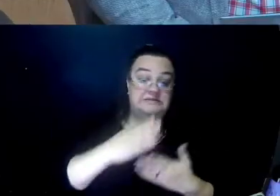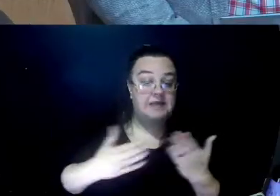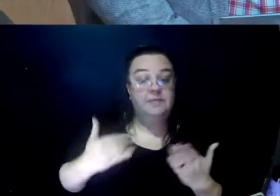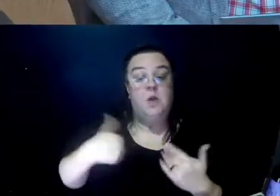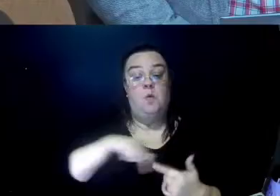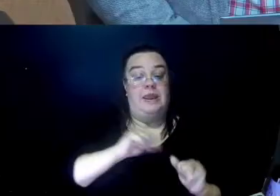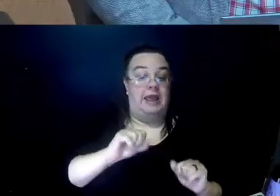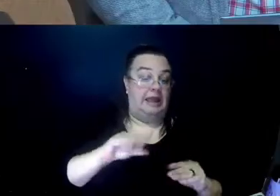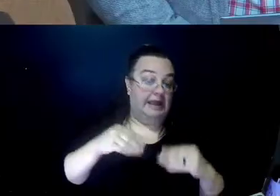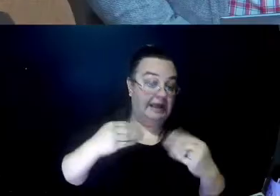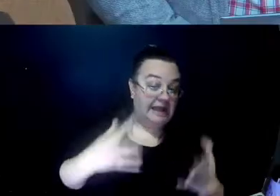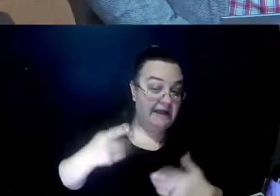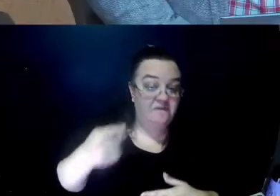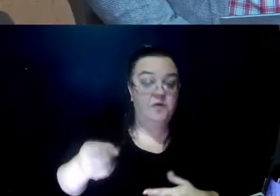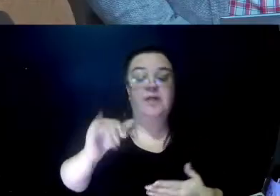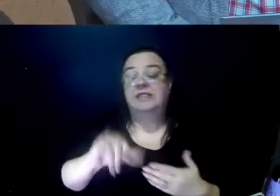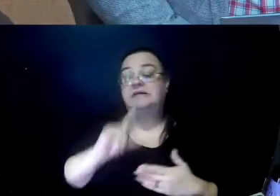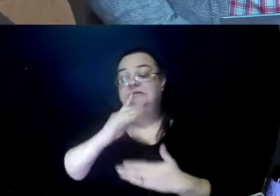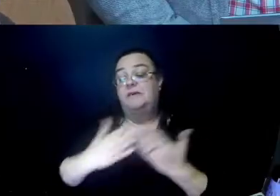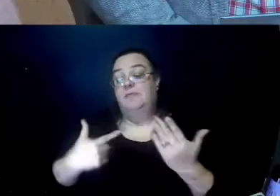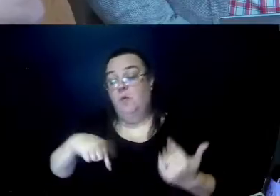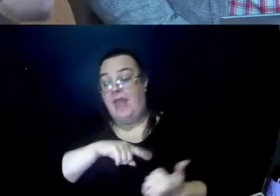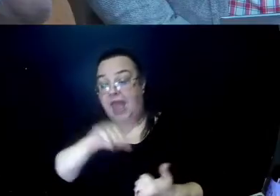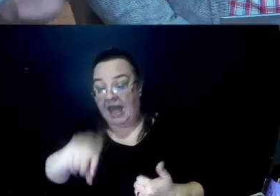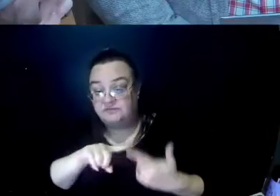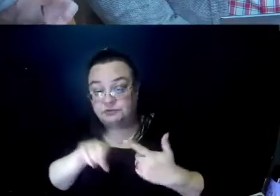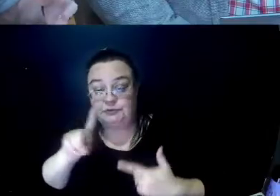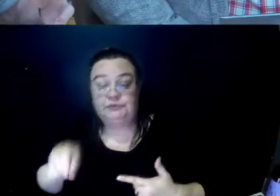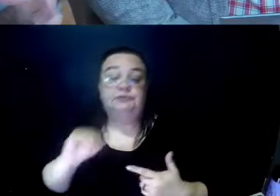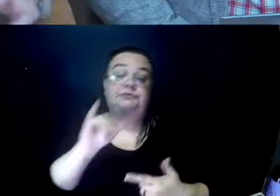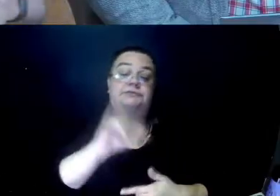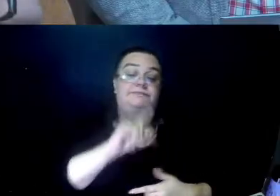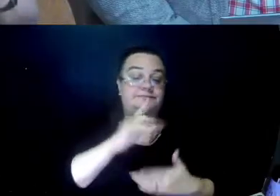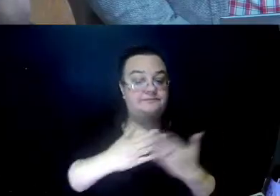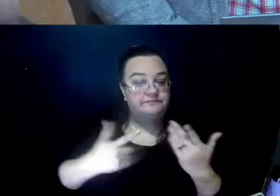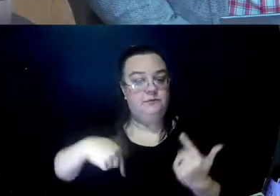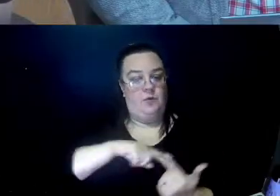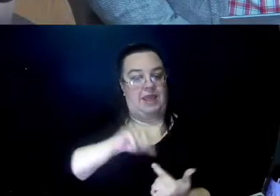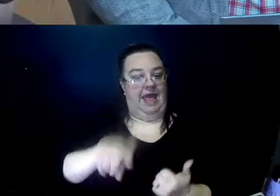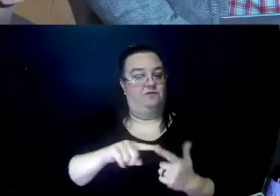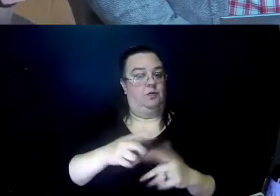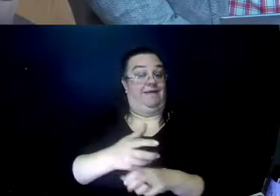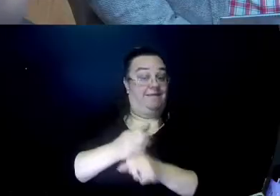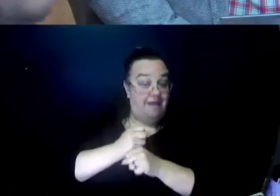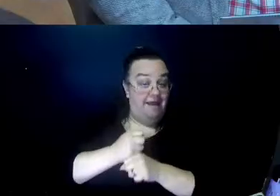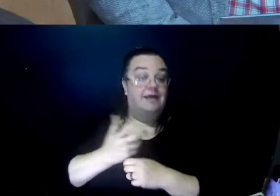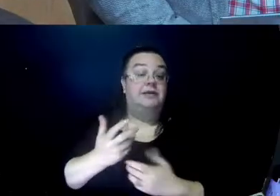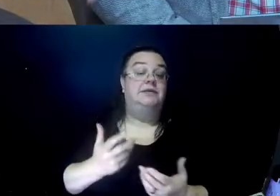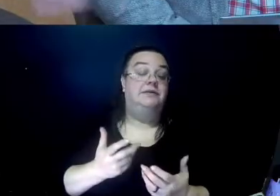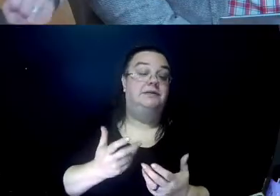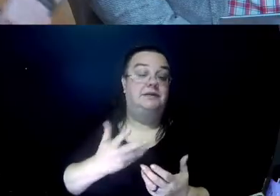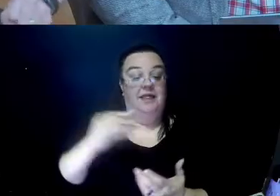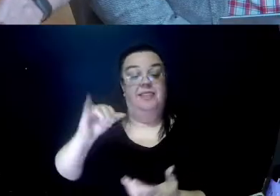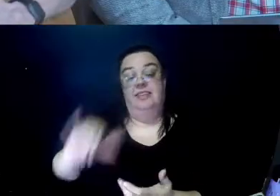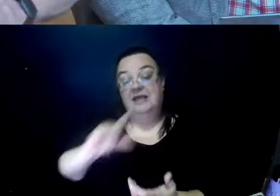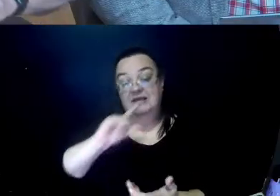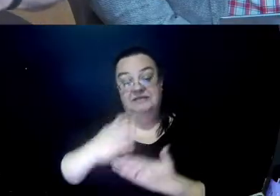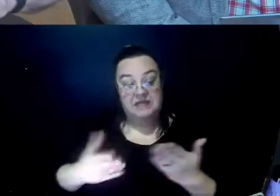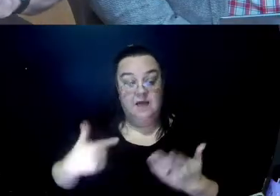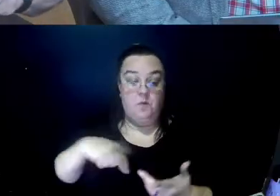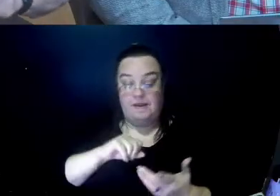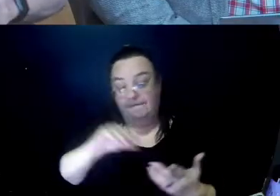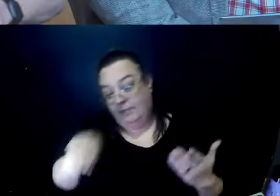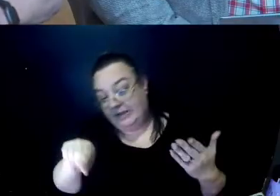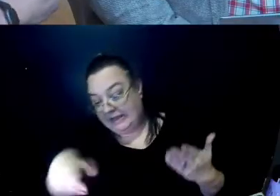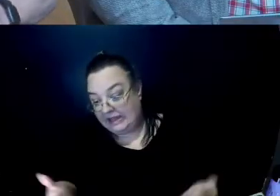and this is something we have to do, and this is something we have to get, and this is something we can put here, and